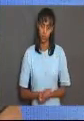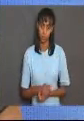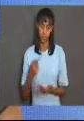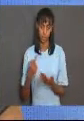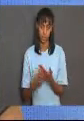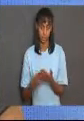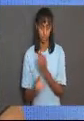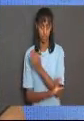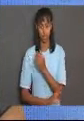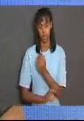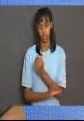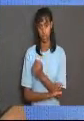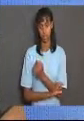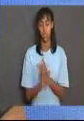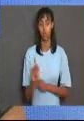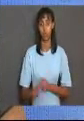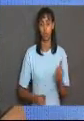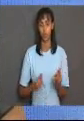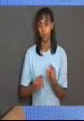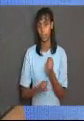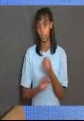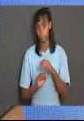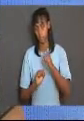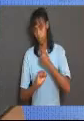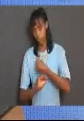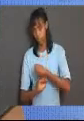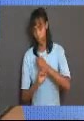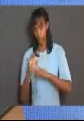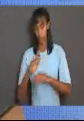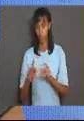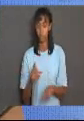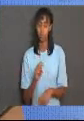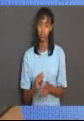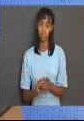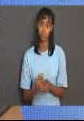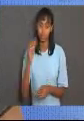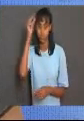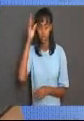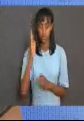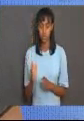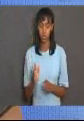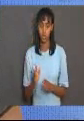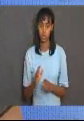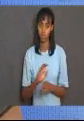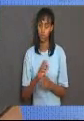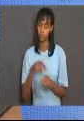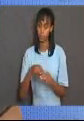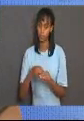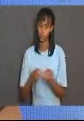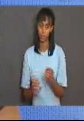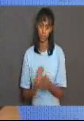In these countries, people depend on traditional energy sources, principally